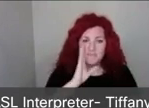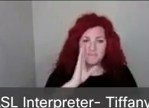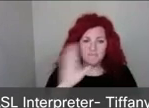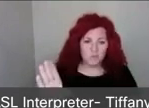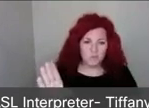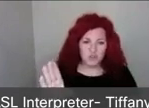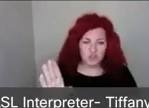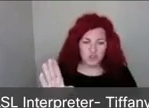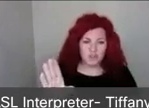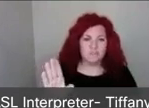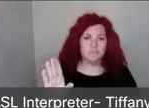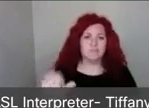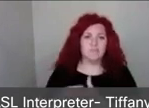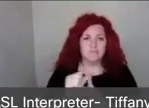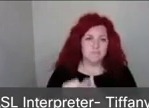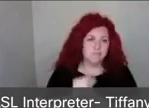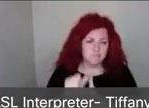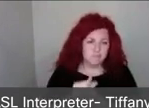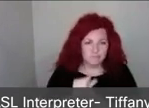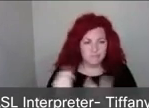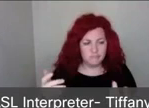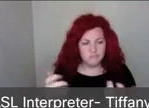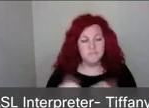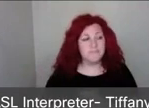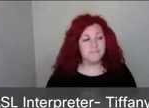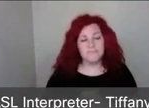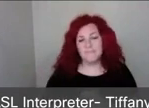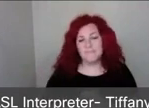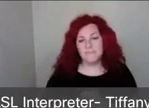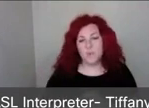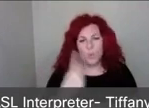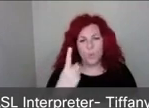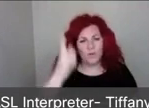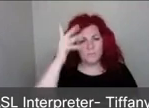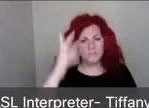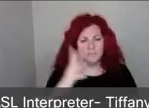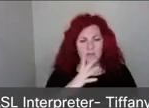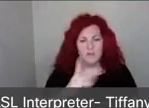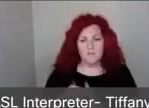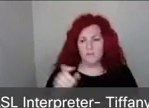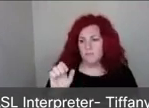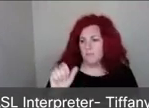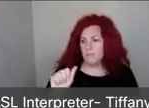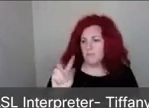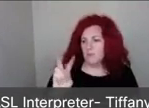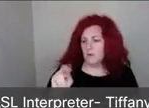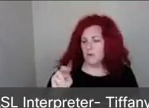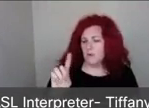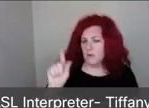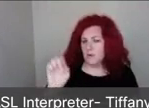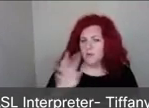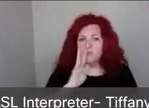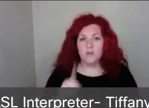is at stake here. And I haven't really heard, other than the one gentleman out of Avondale, speak about